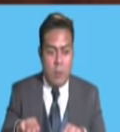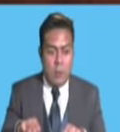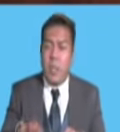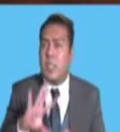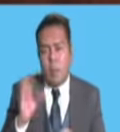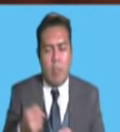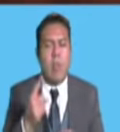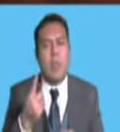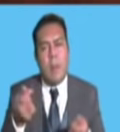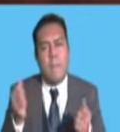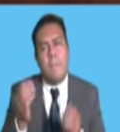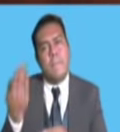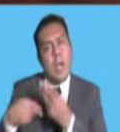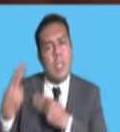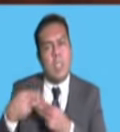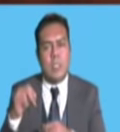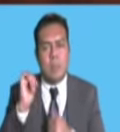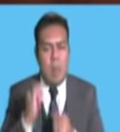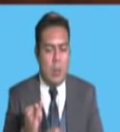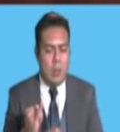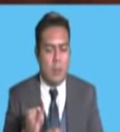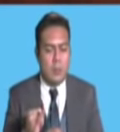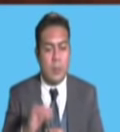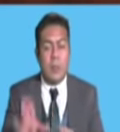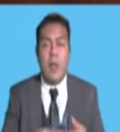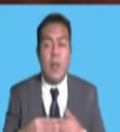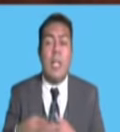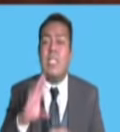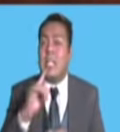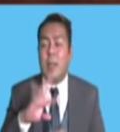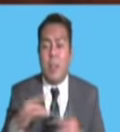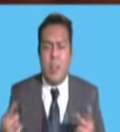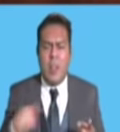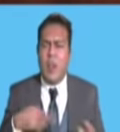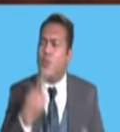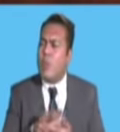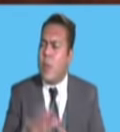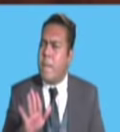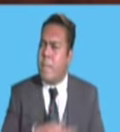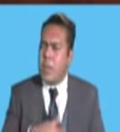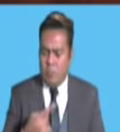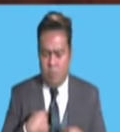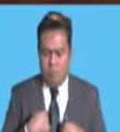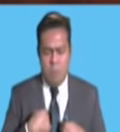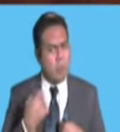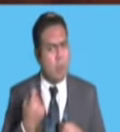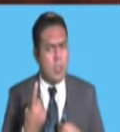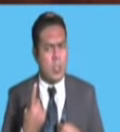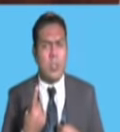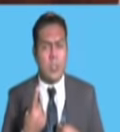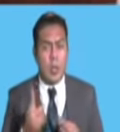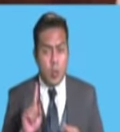is bad. In his speech earlier, the Honorable Leader of the Opposition said something that really made an impression on me. He warned the